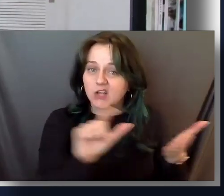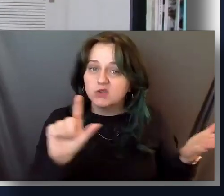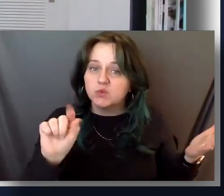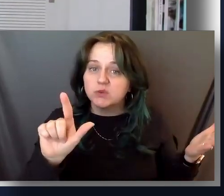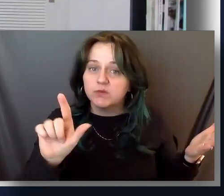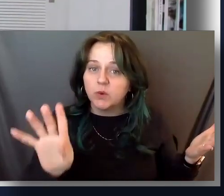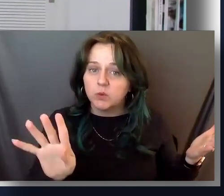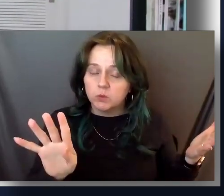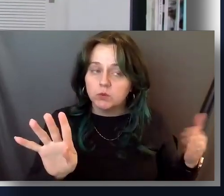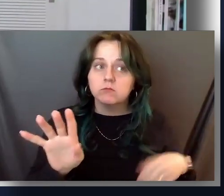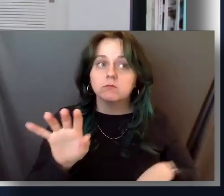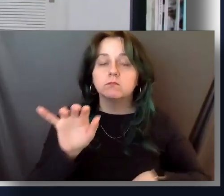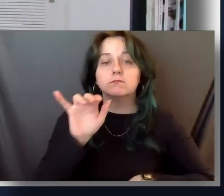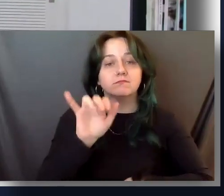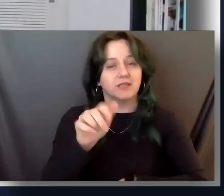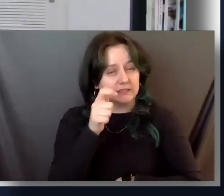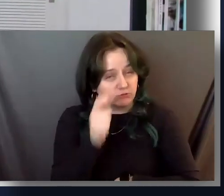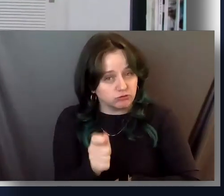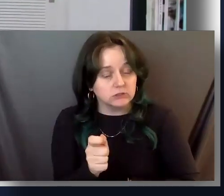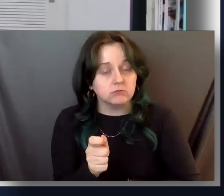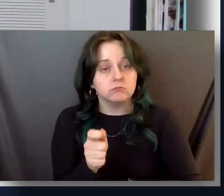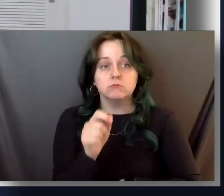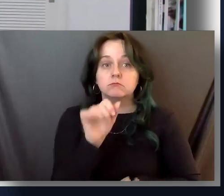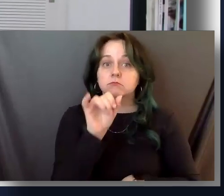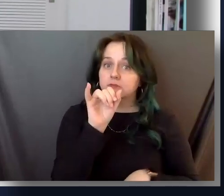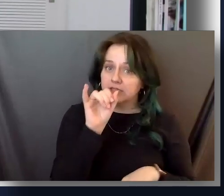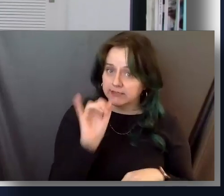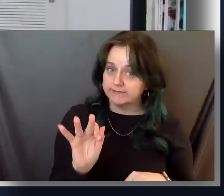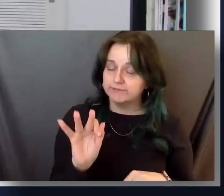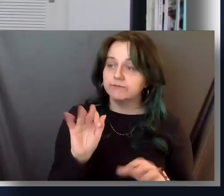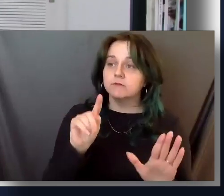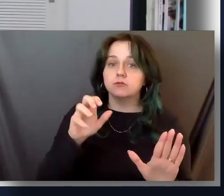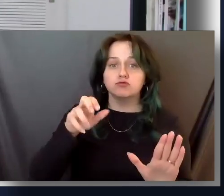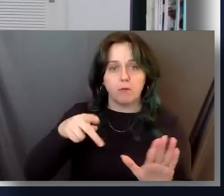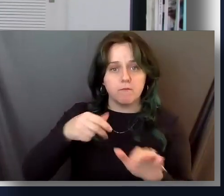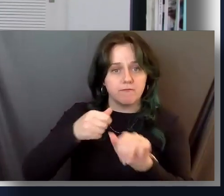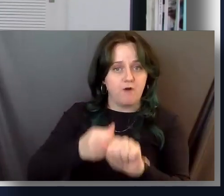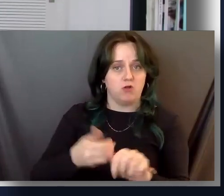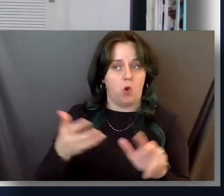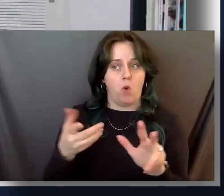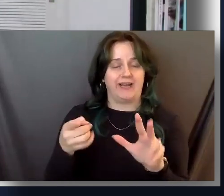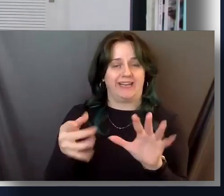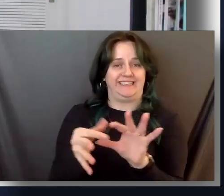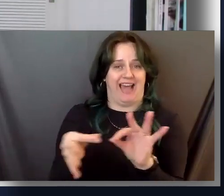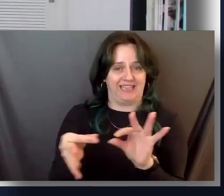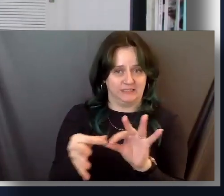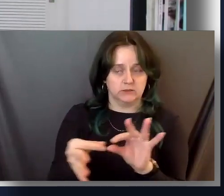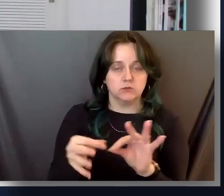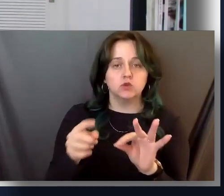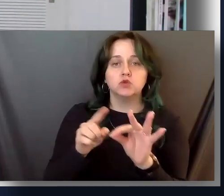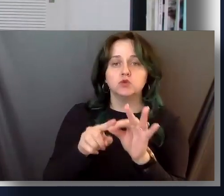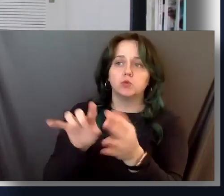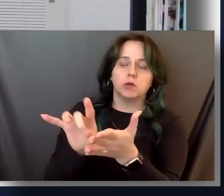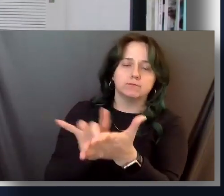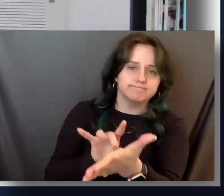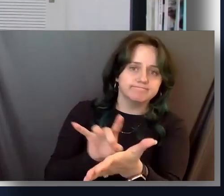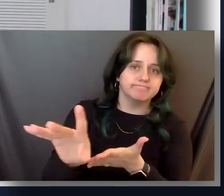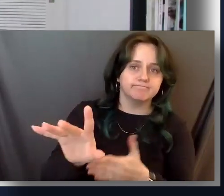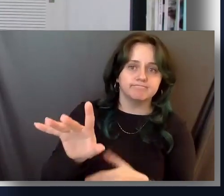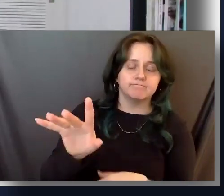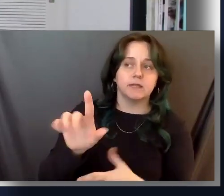it's interesting because if he does follow through with some of his threats to